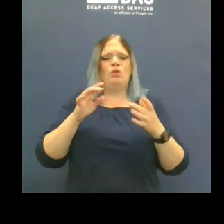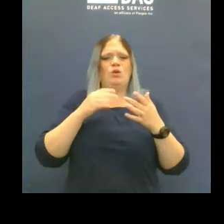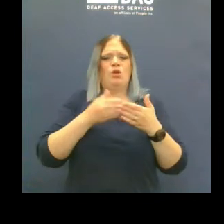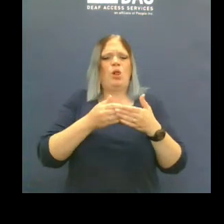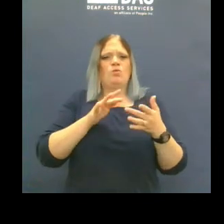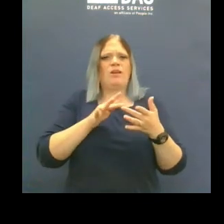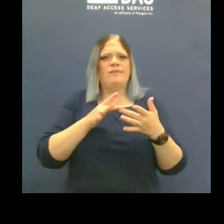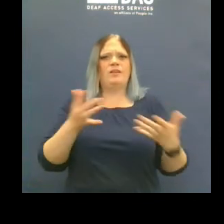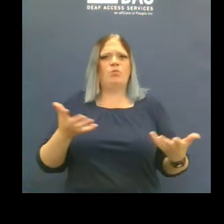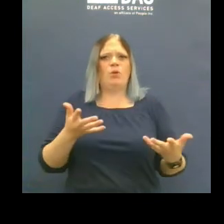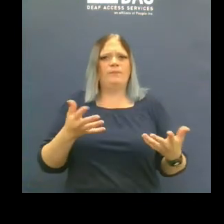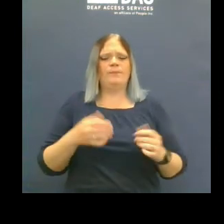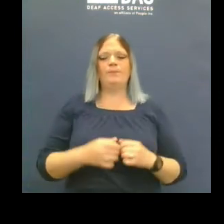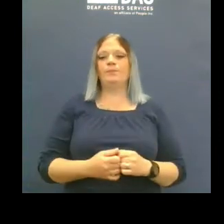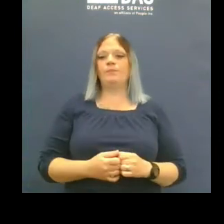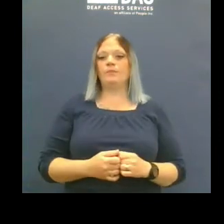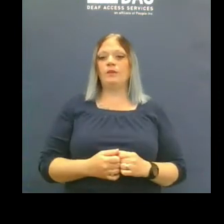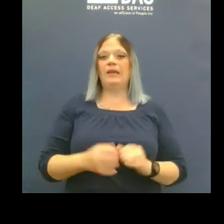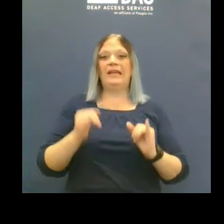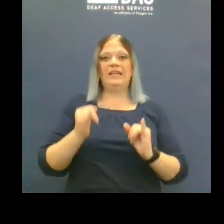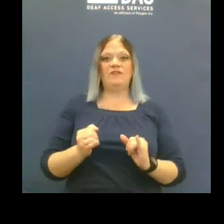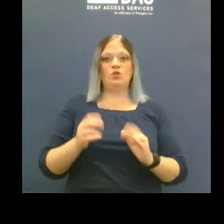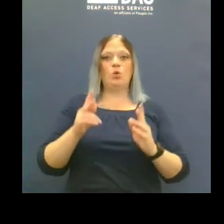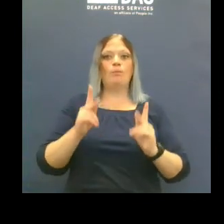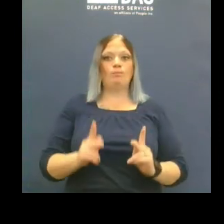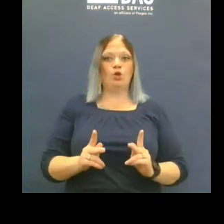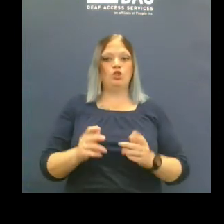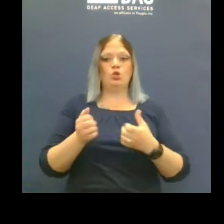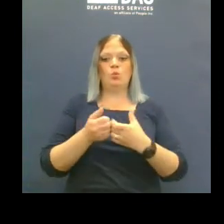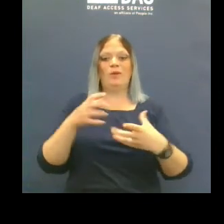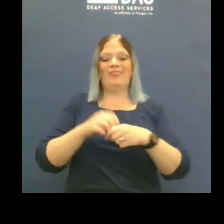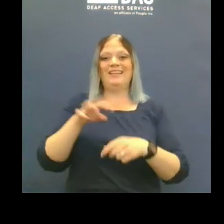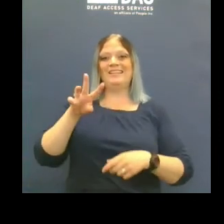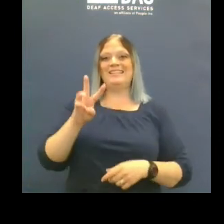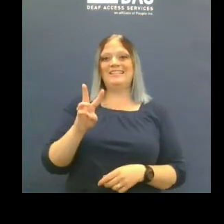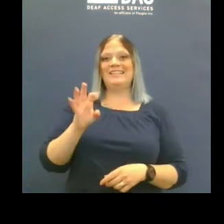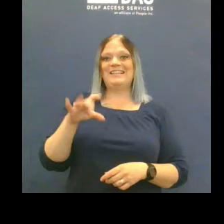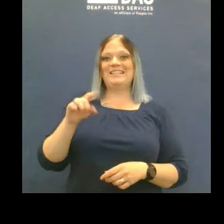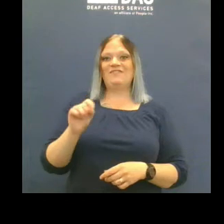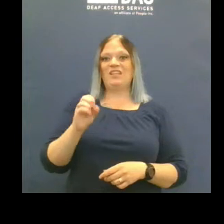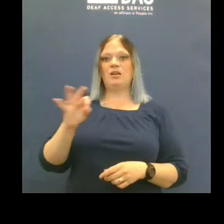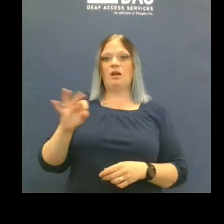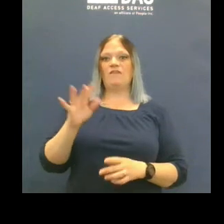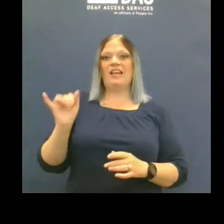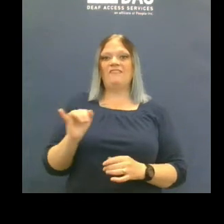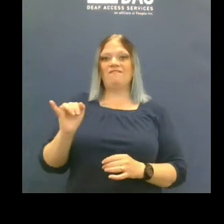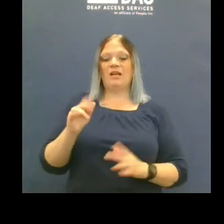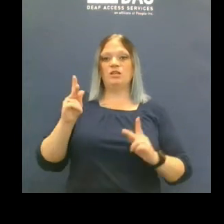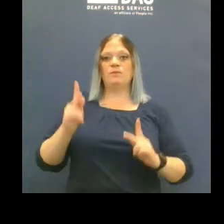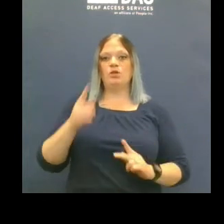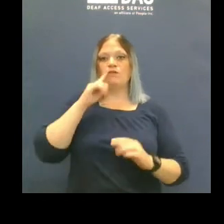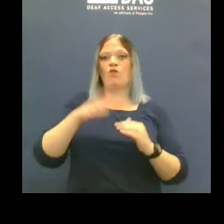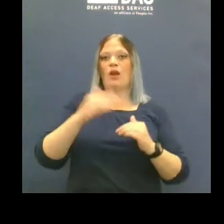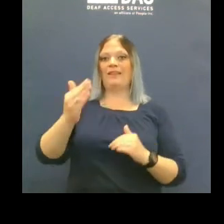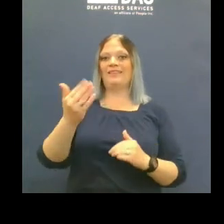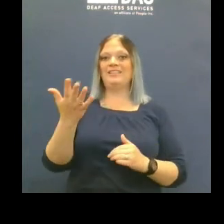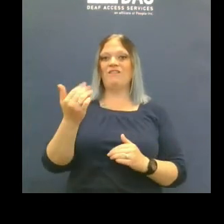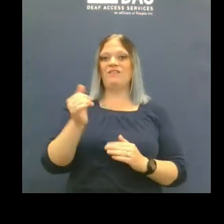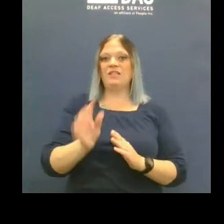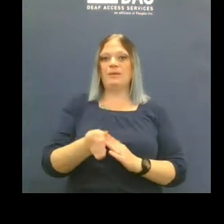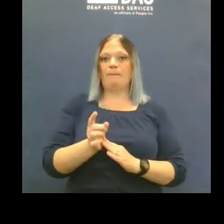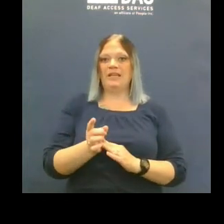close contact is an individual who has been within 6 feet of an infected person for at least 15